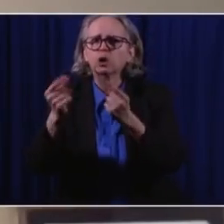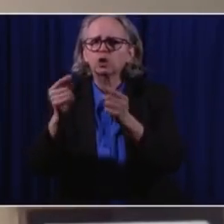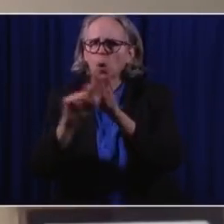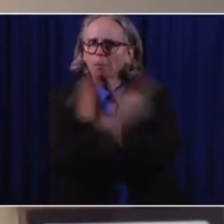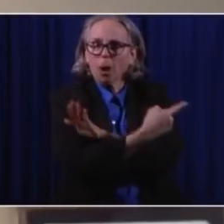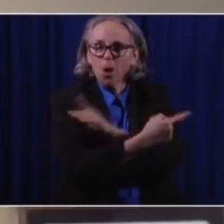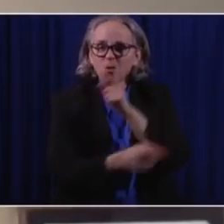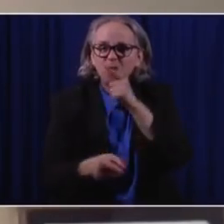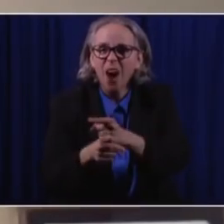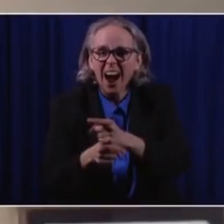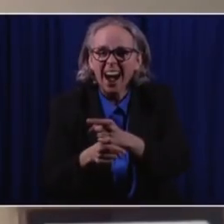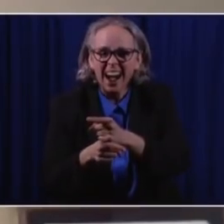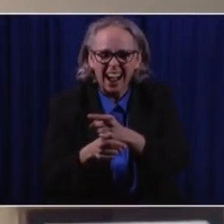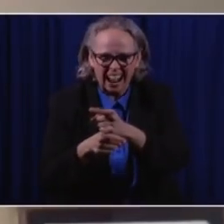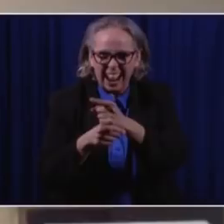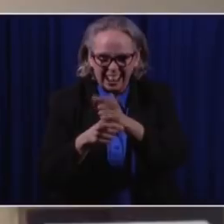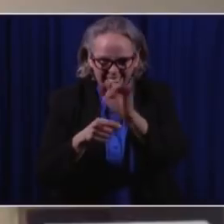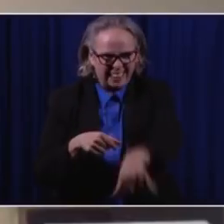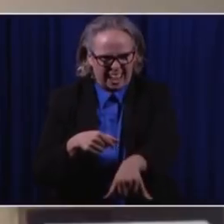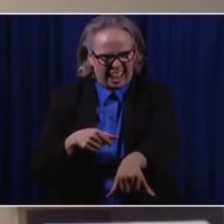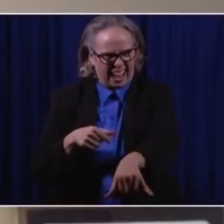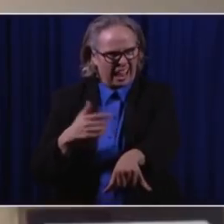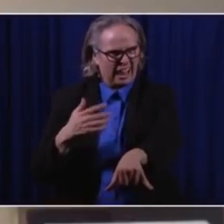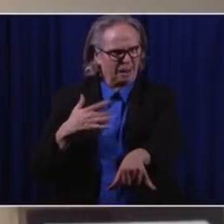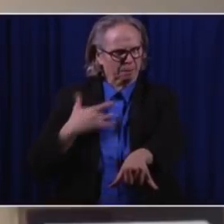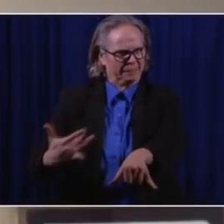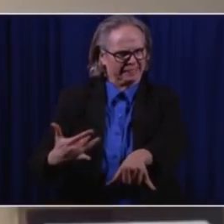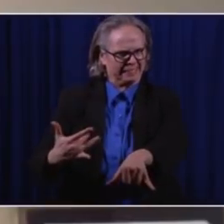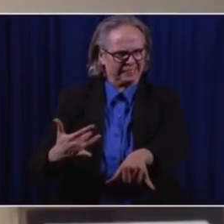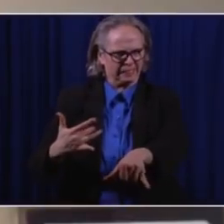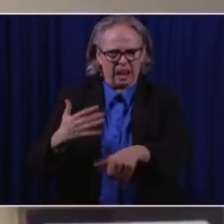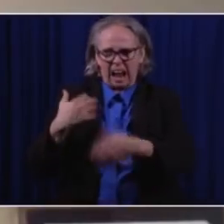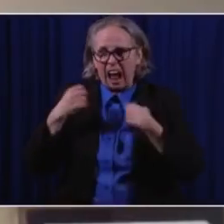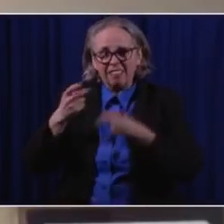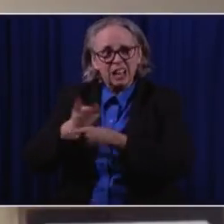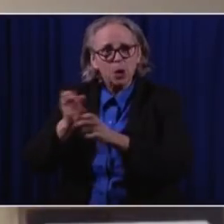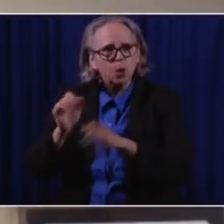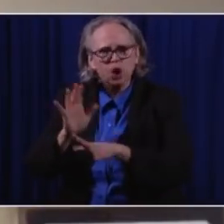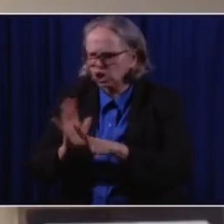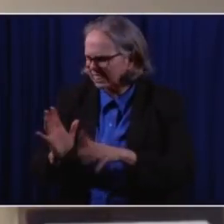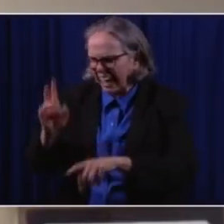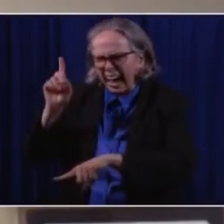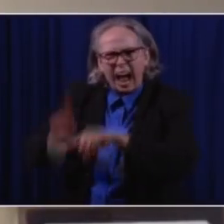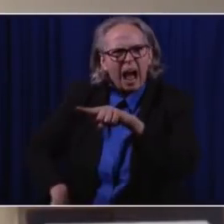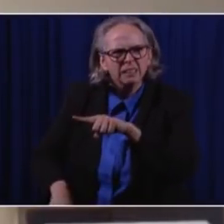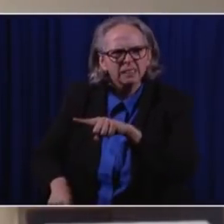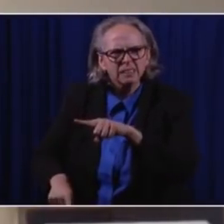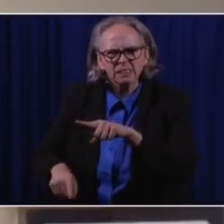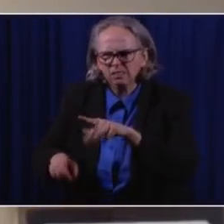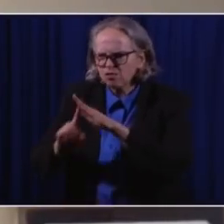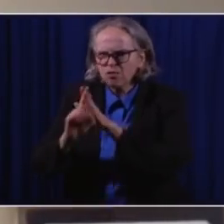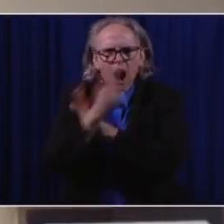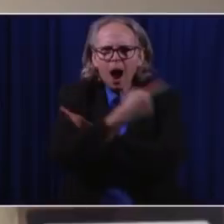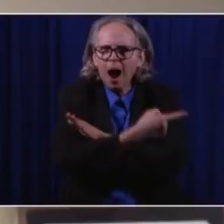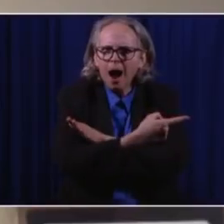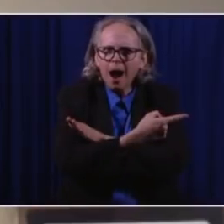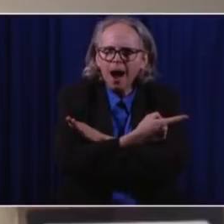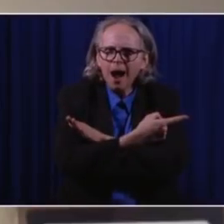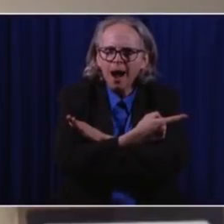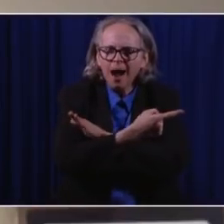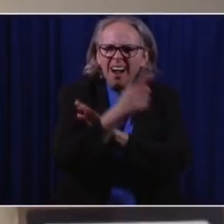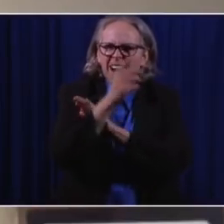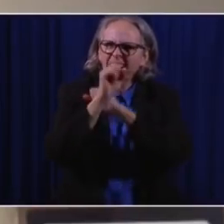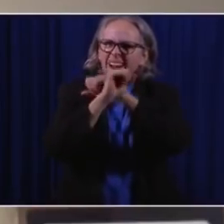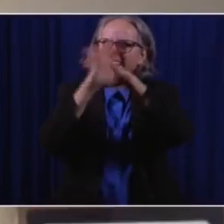You would run away. Healthcare workers cannot evacuate. And like Aaron said, this is not just about nurses. This is